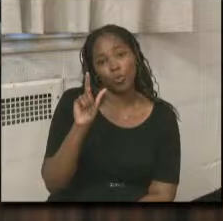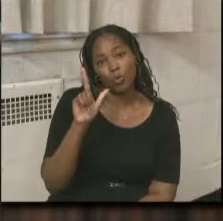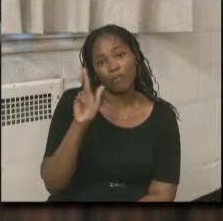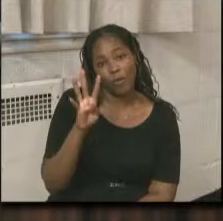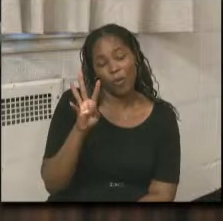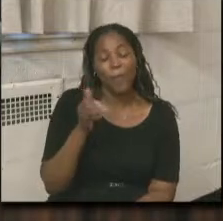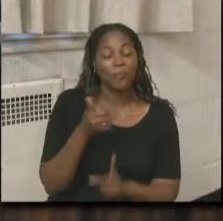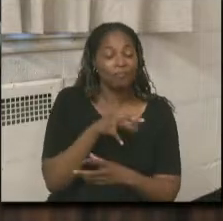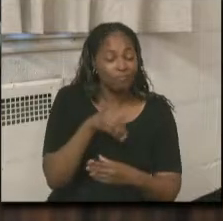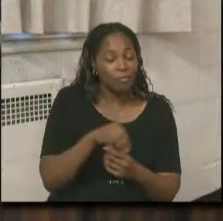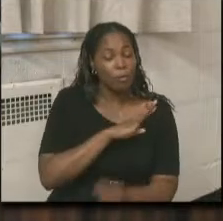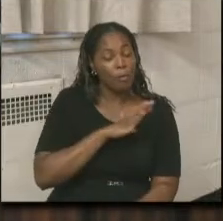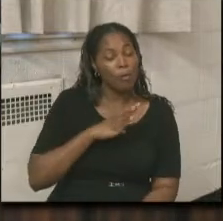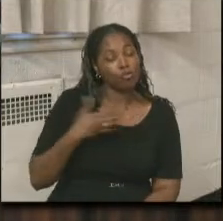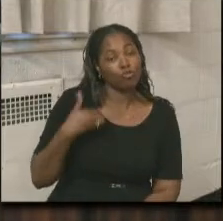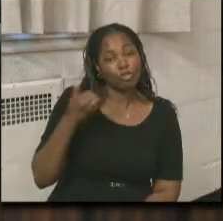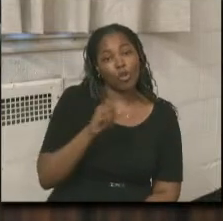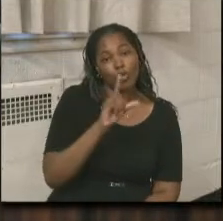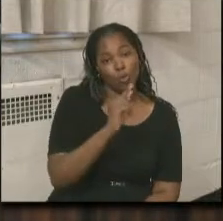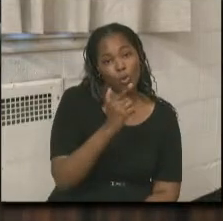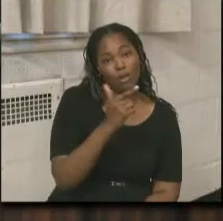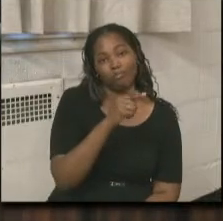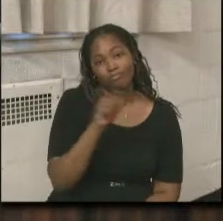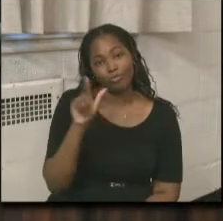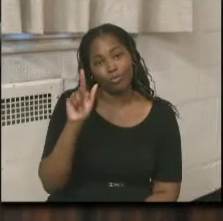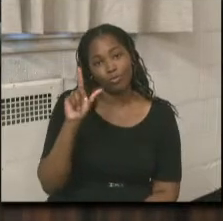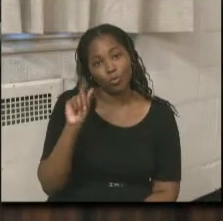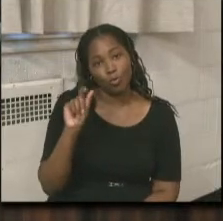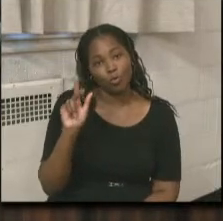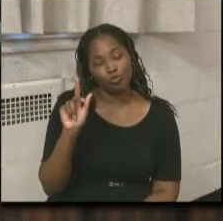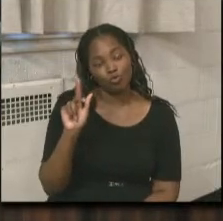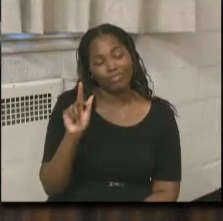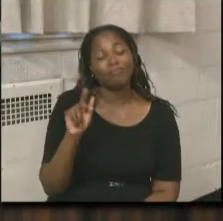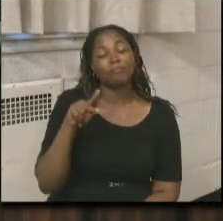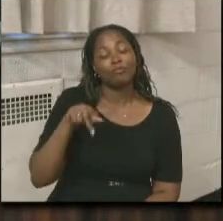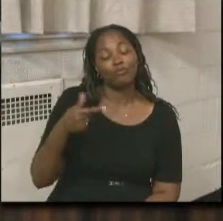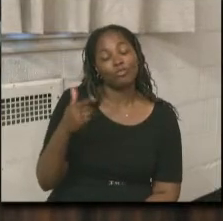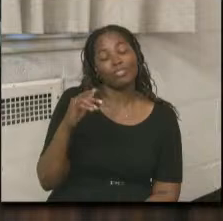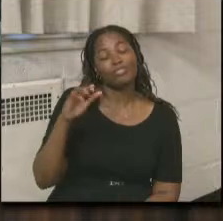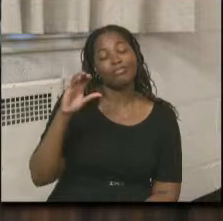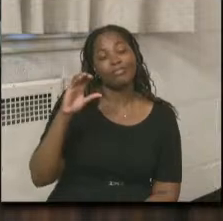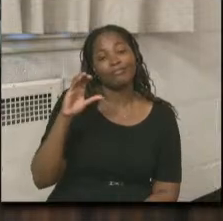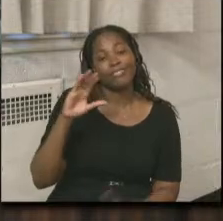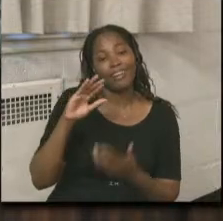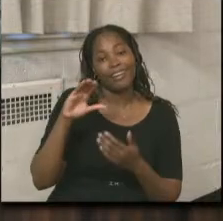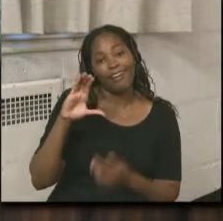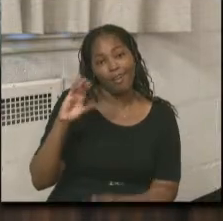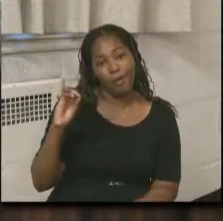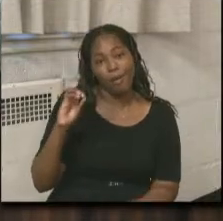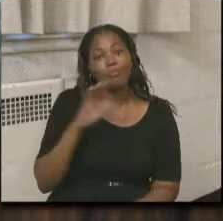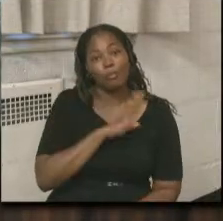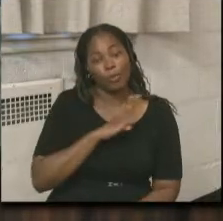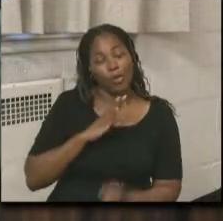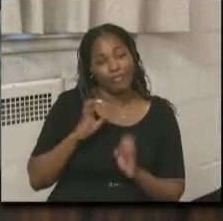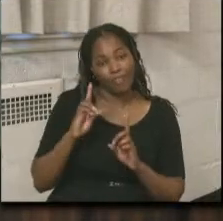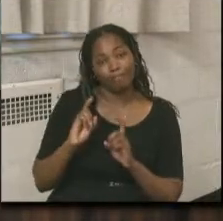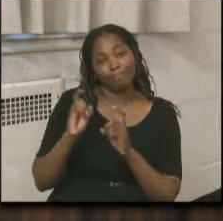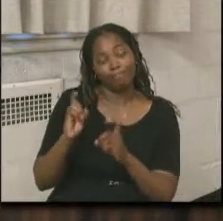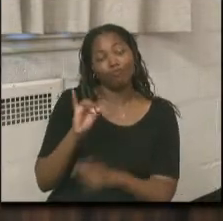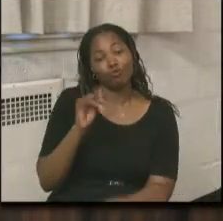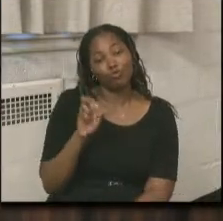2021 through 2023, Prince George's County Board of Education, presented June 27th, 2024.